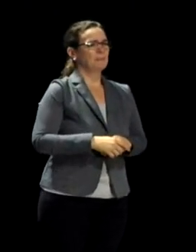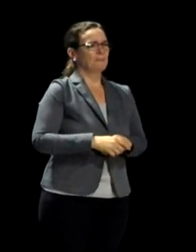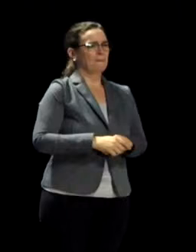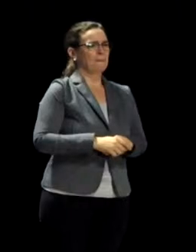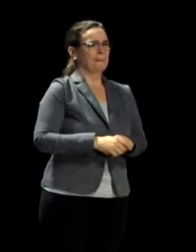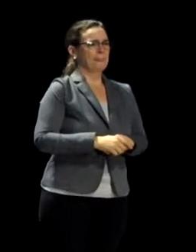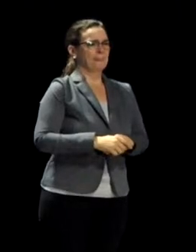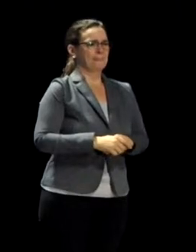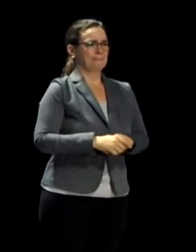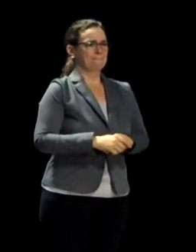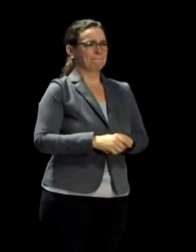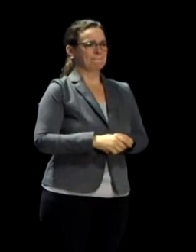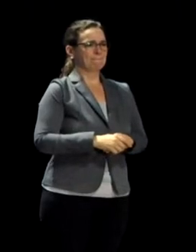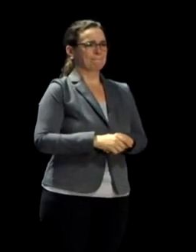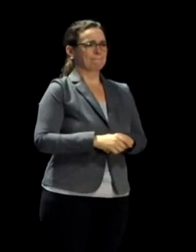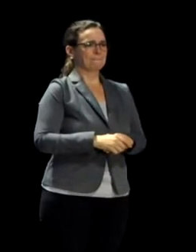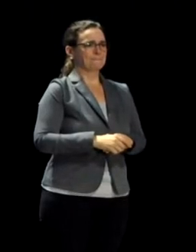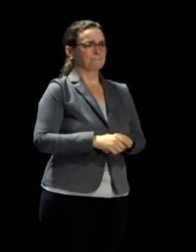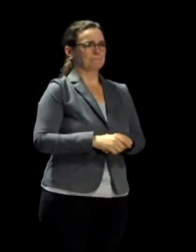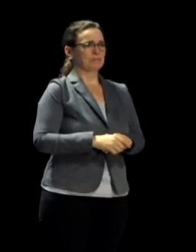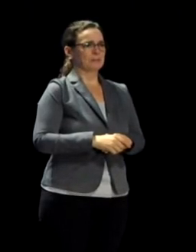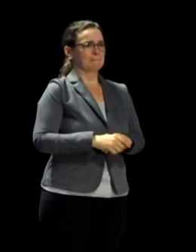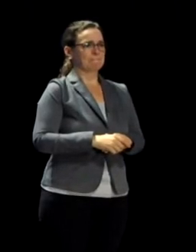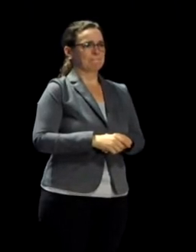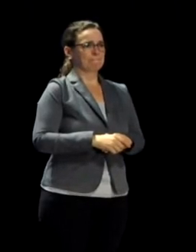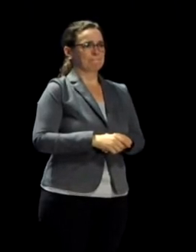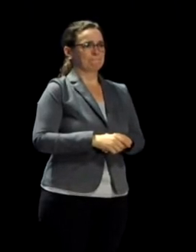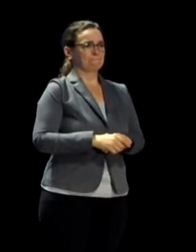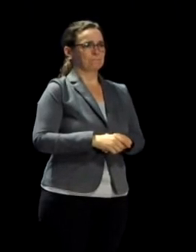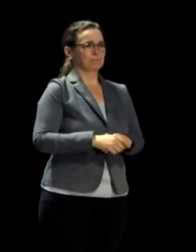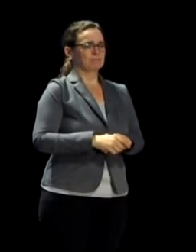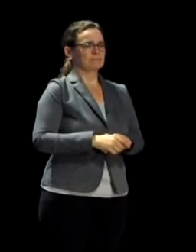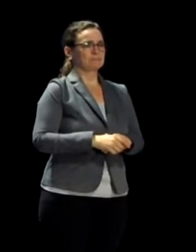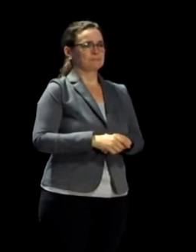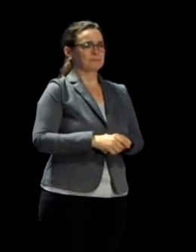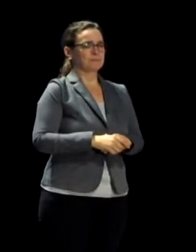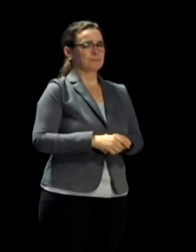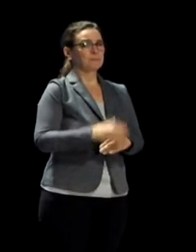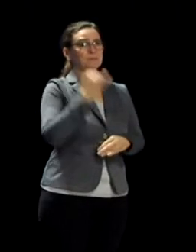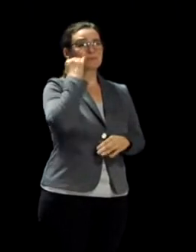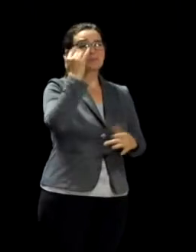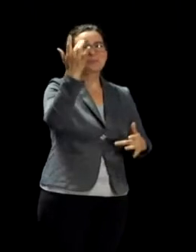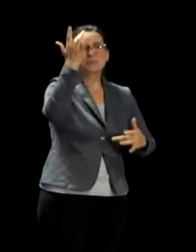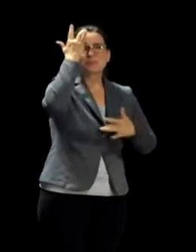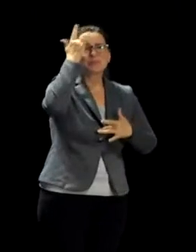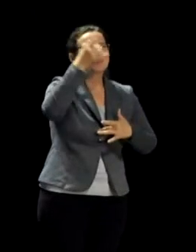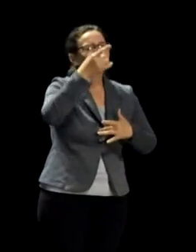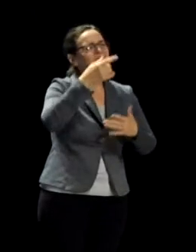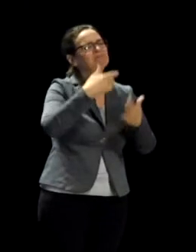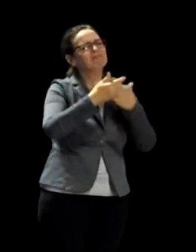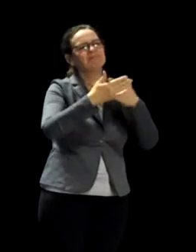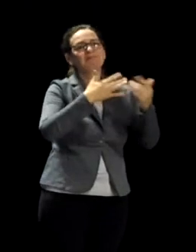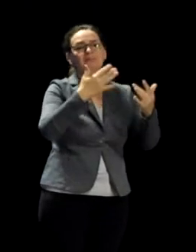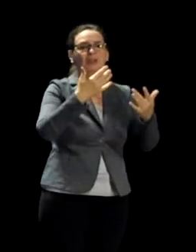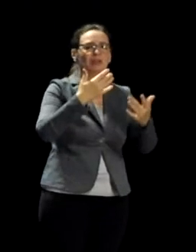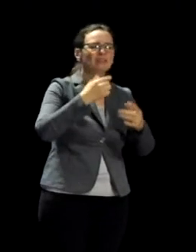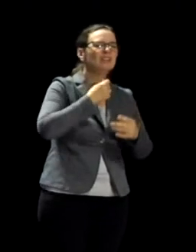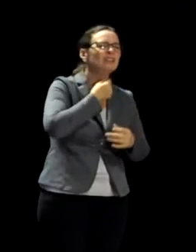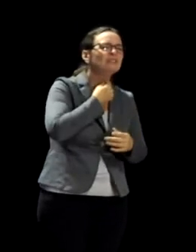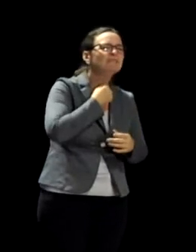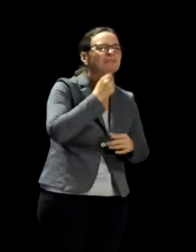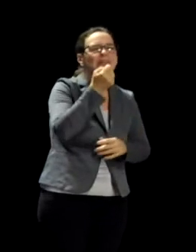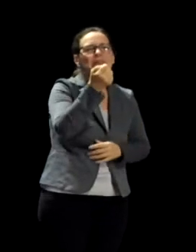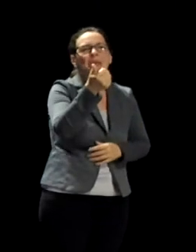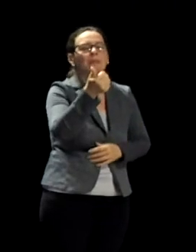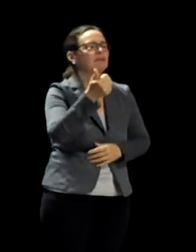we were saying if you're sick, you need to stay home. It holds true now. We've made so much progress, and we